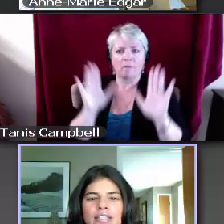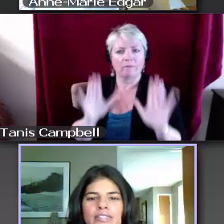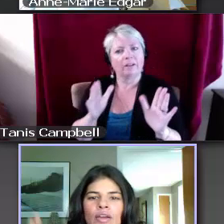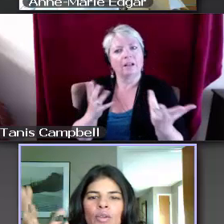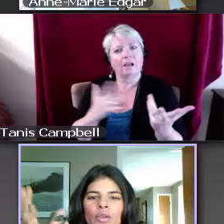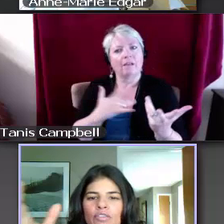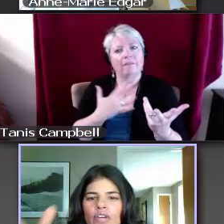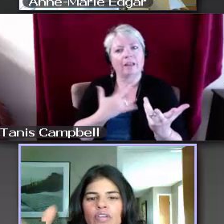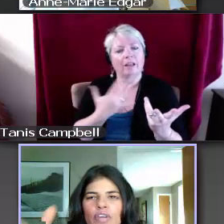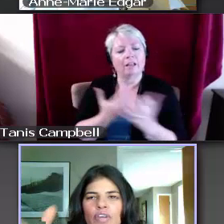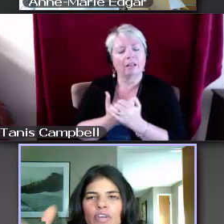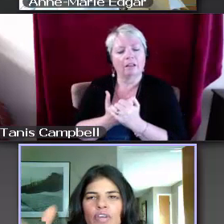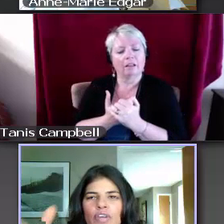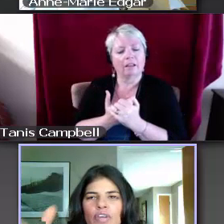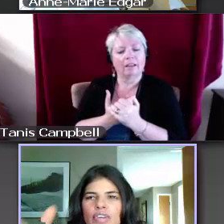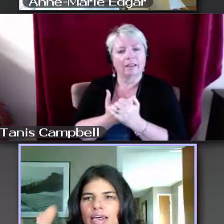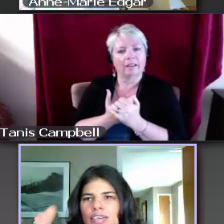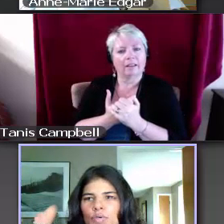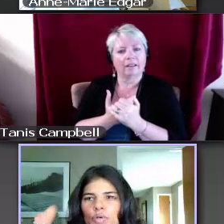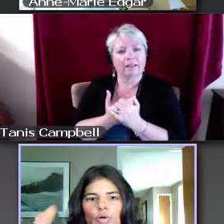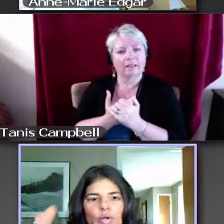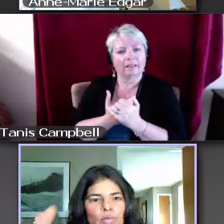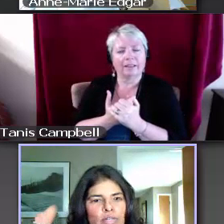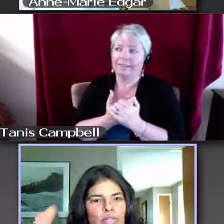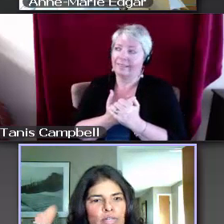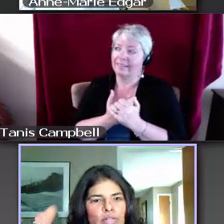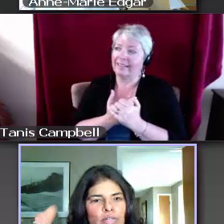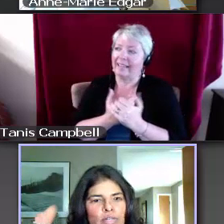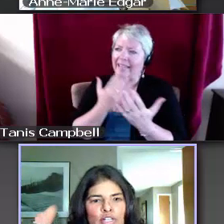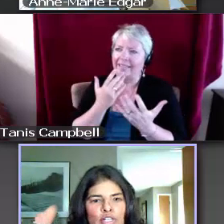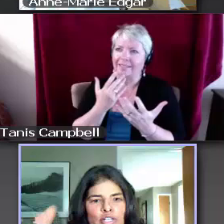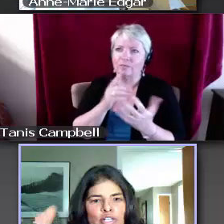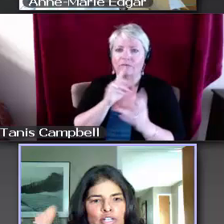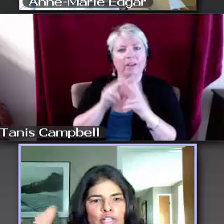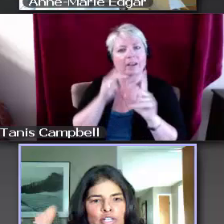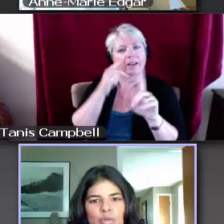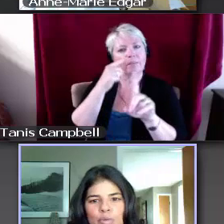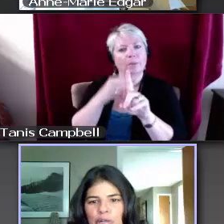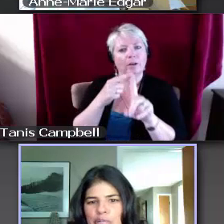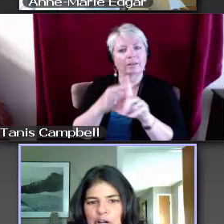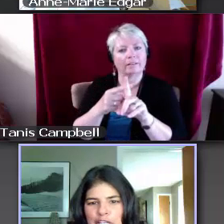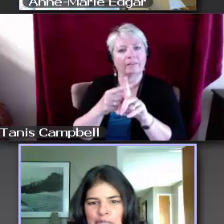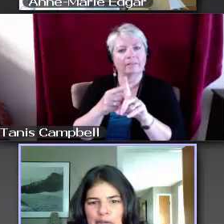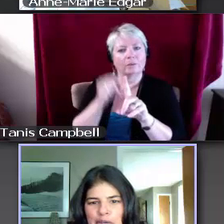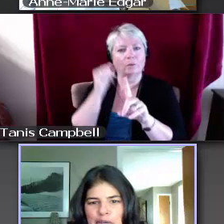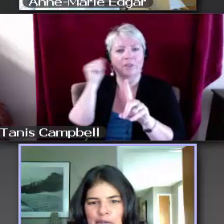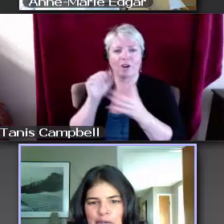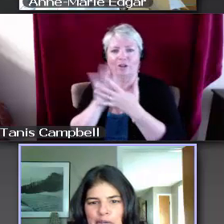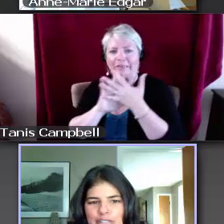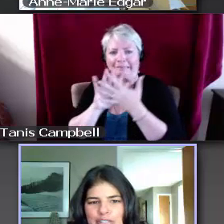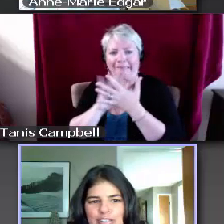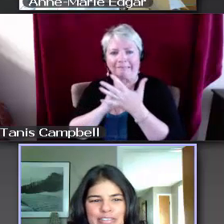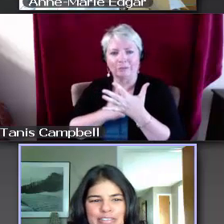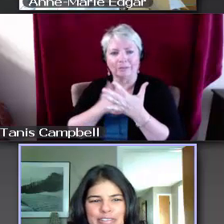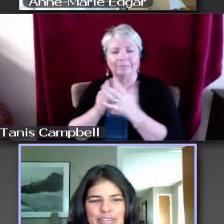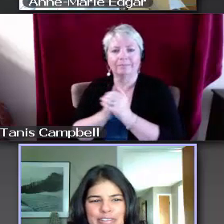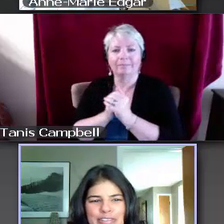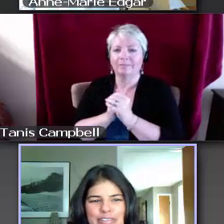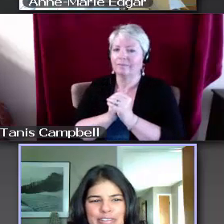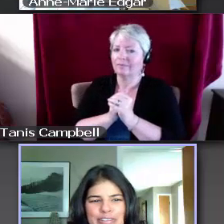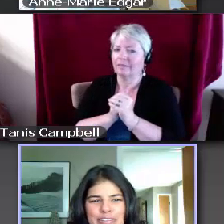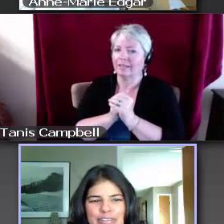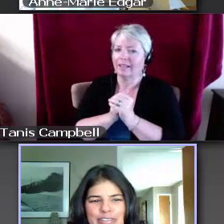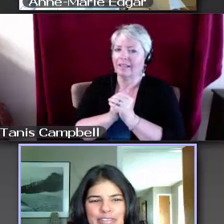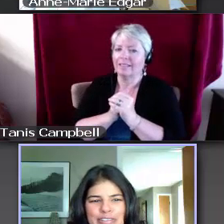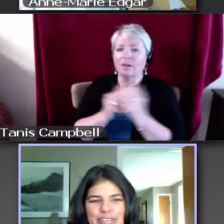compliment that we've got this fantastic program, which I know we're going to be talking about soon, and